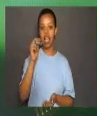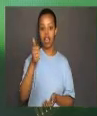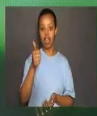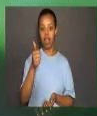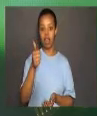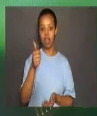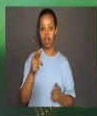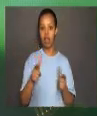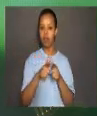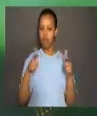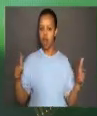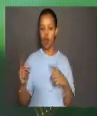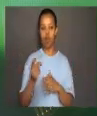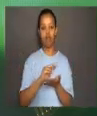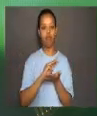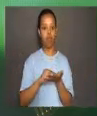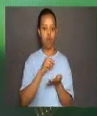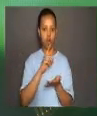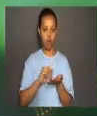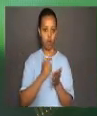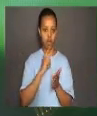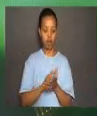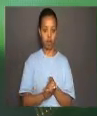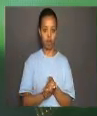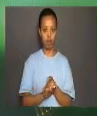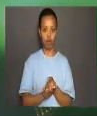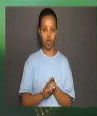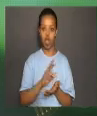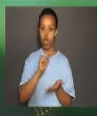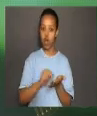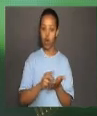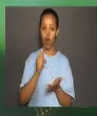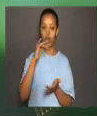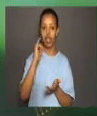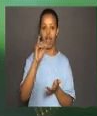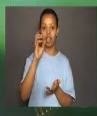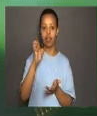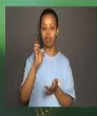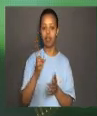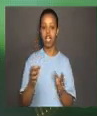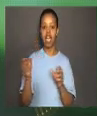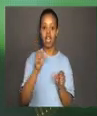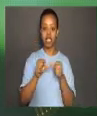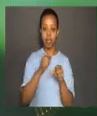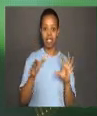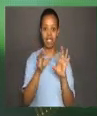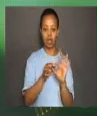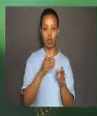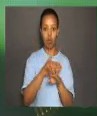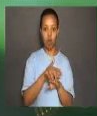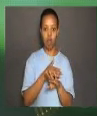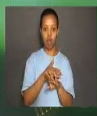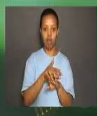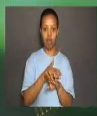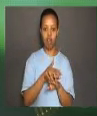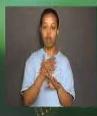DNA is a huge molecule. The nucleotides are held together by bonds